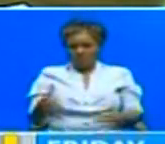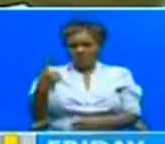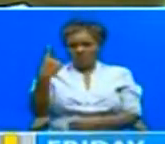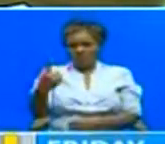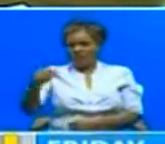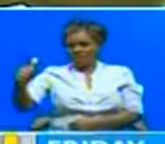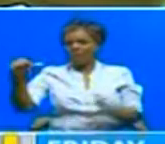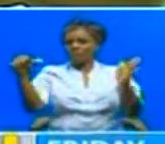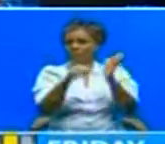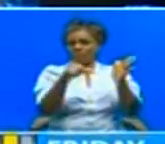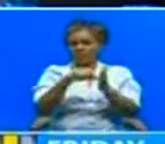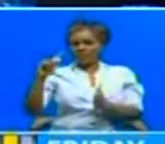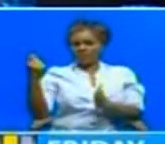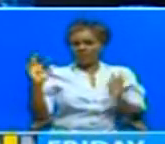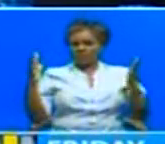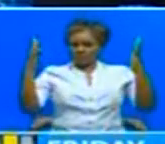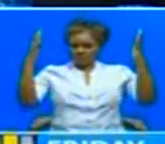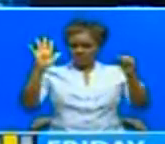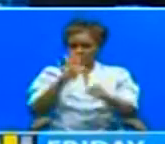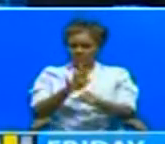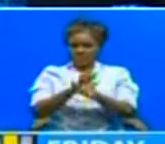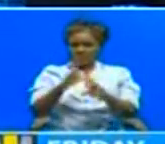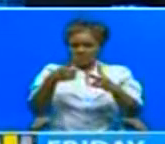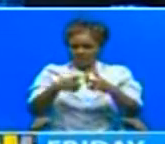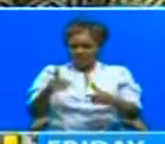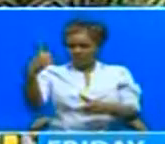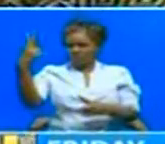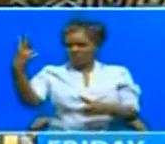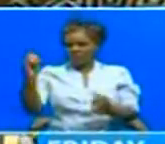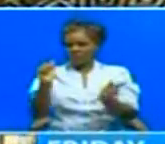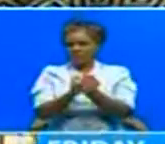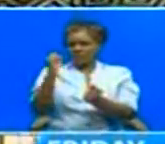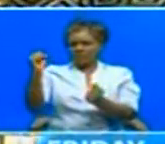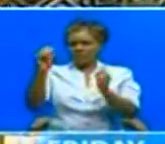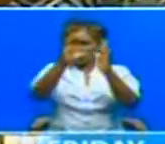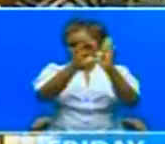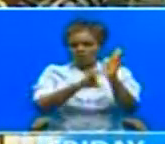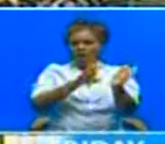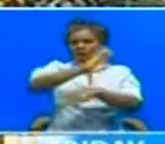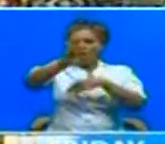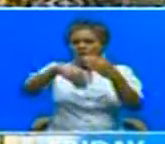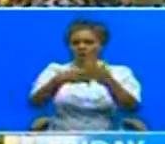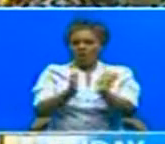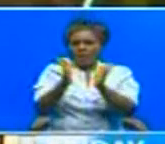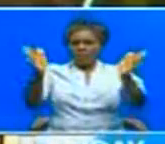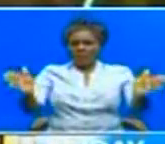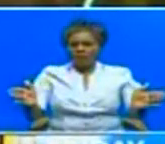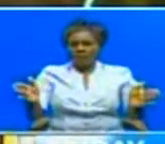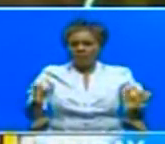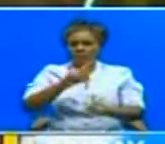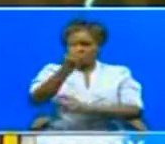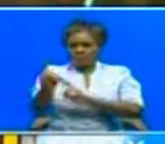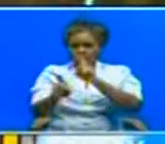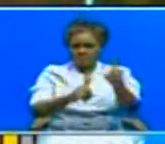other issues Kenyans celebrated most at the onset of the 2010 constitution was the requirement that all major public appointees be